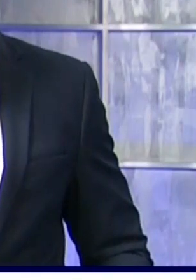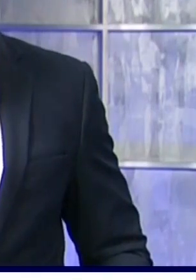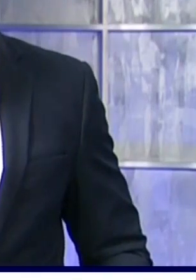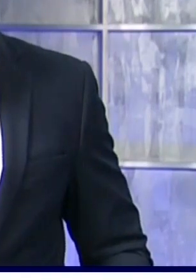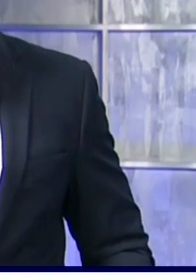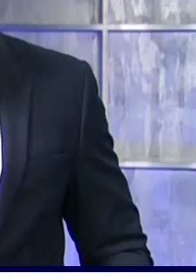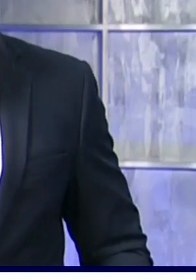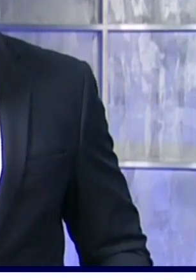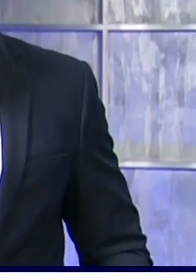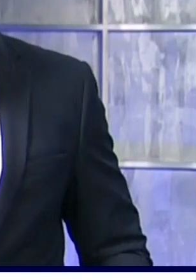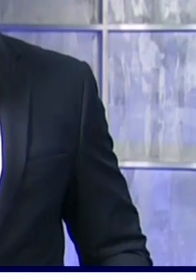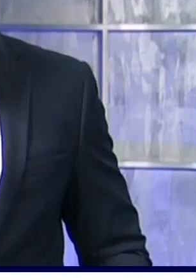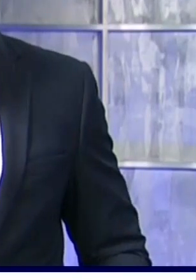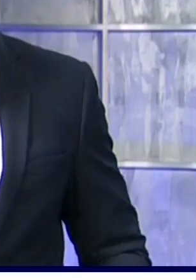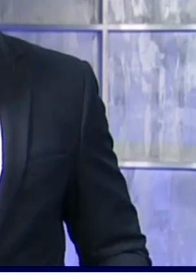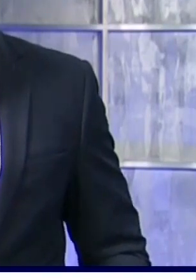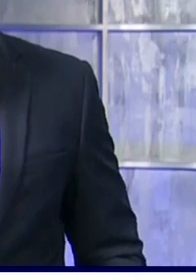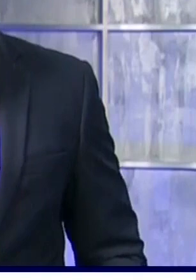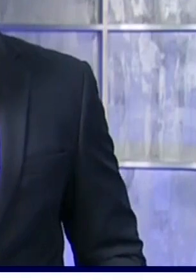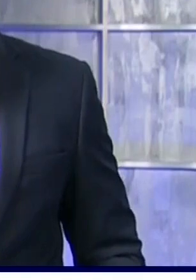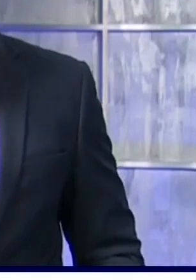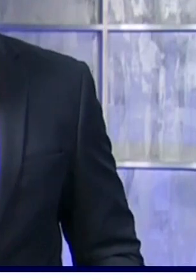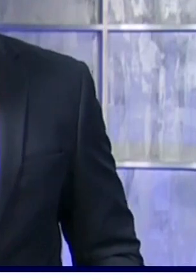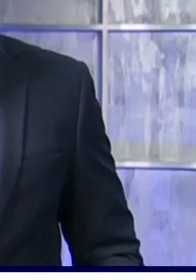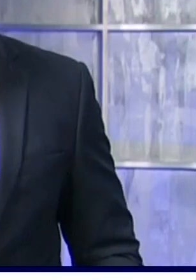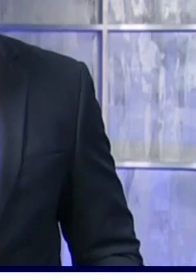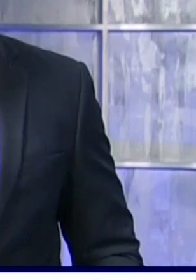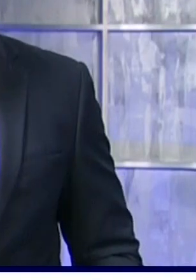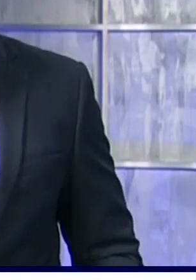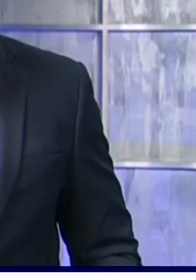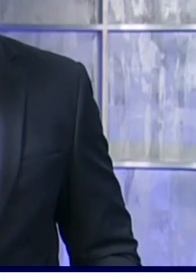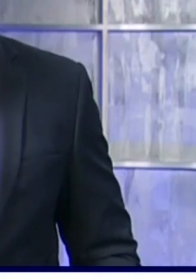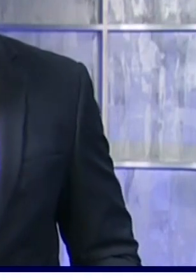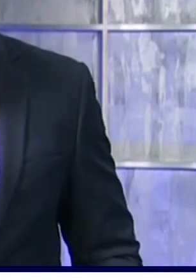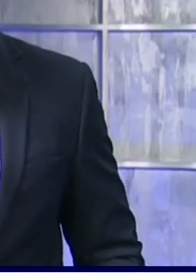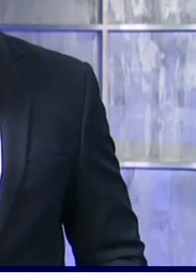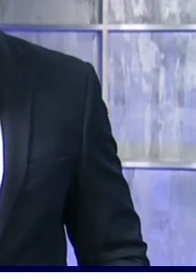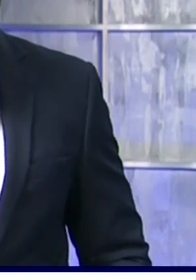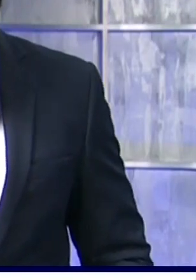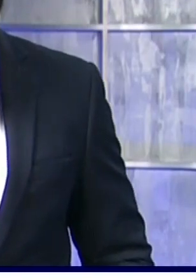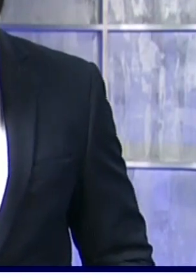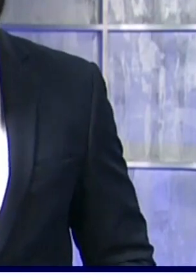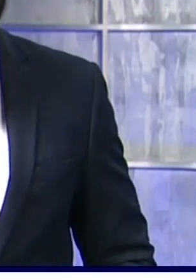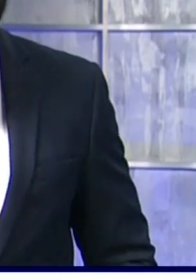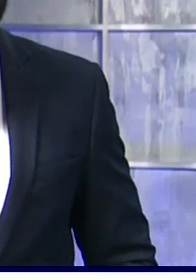ODI career with a quick-fire 50 as West Indies lose the ODI series to India.